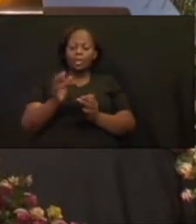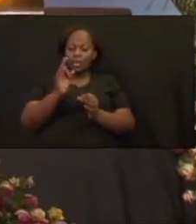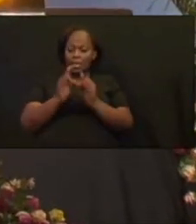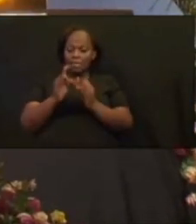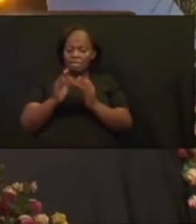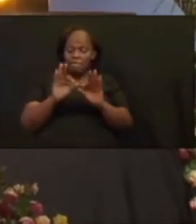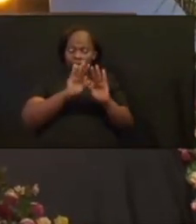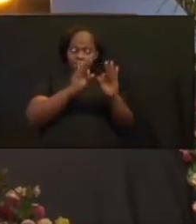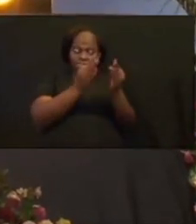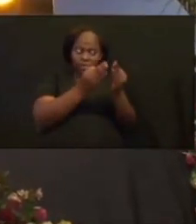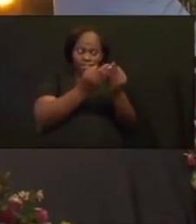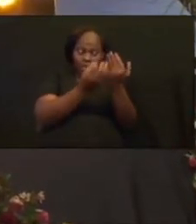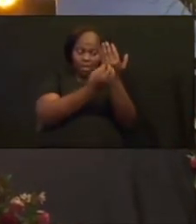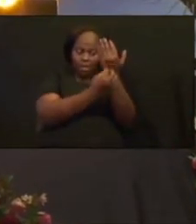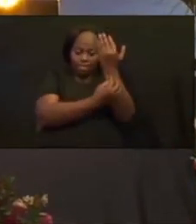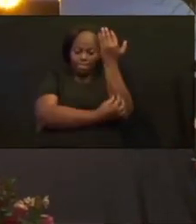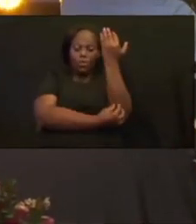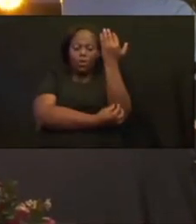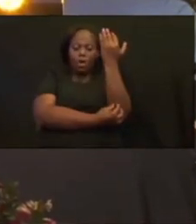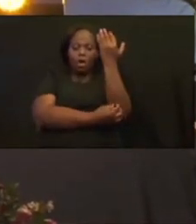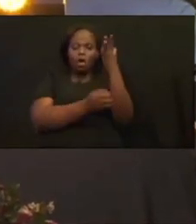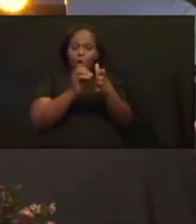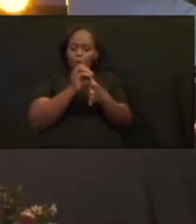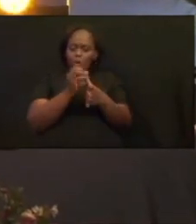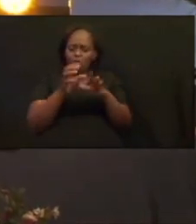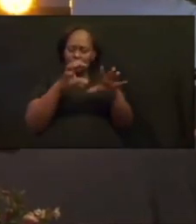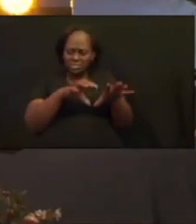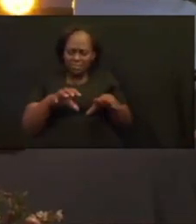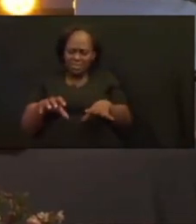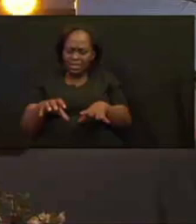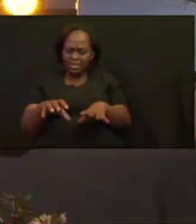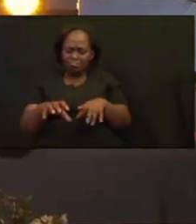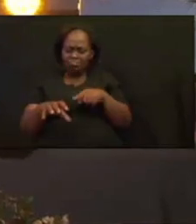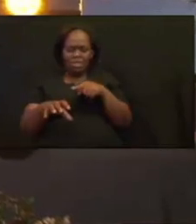poor and suffering, Satan is